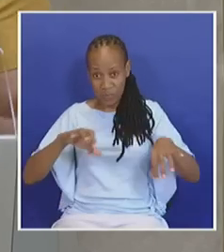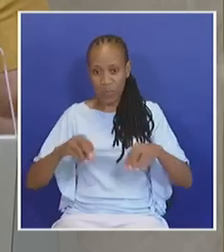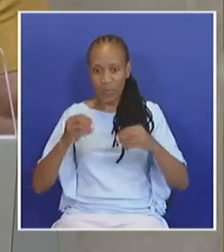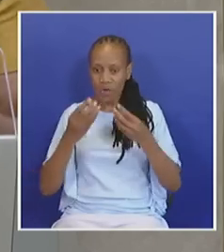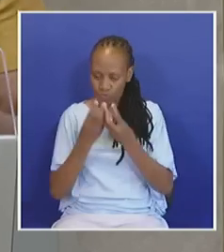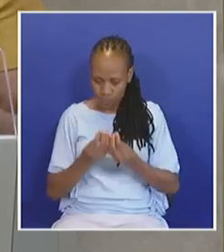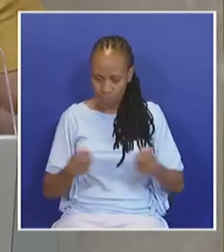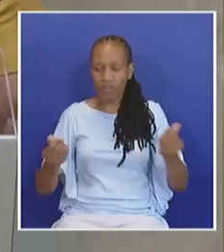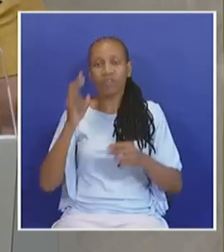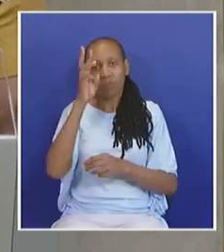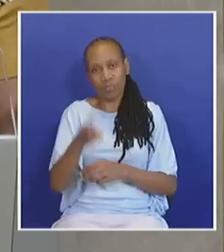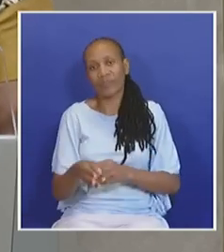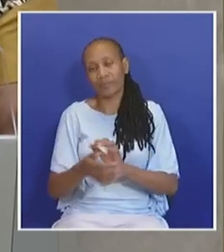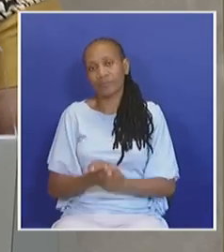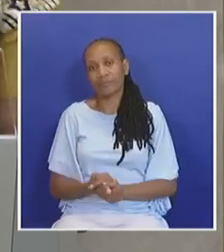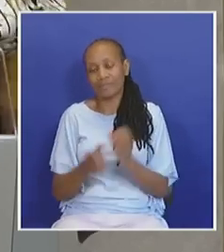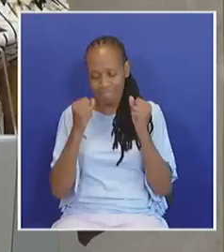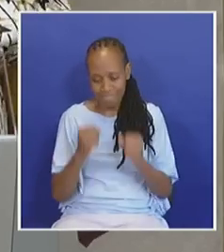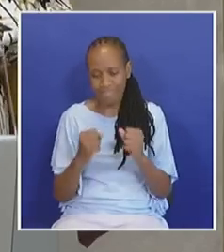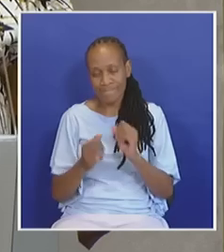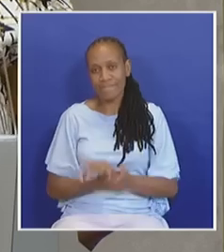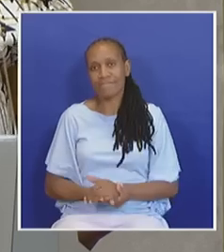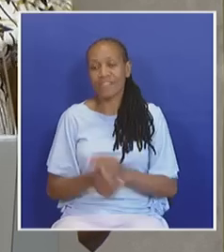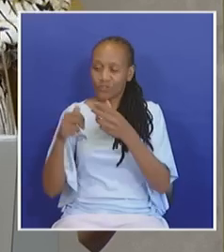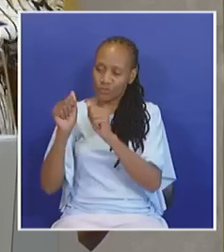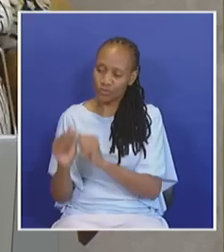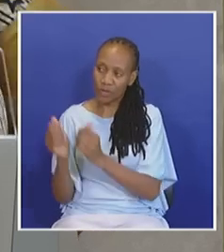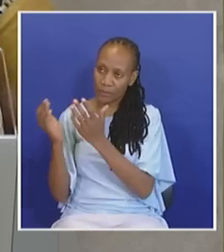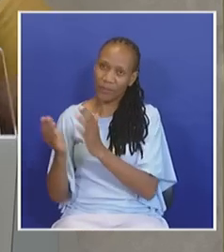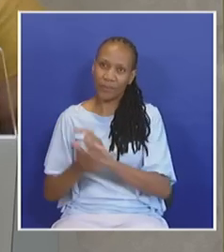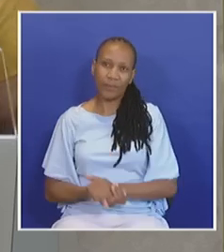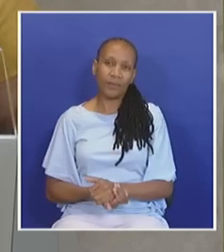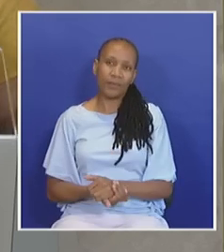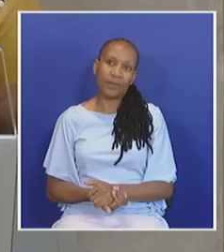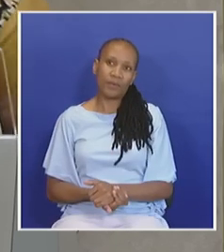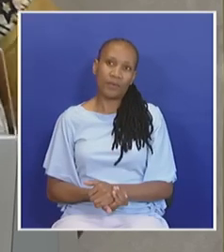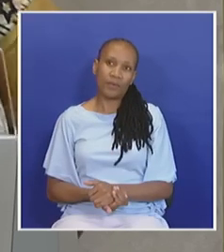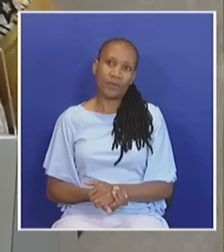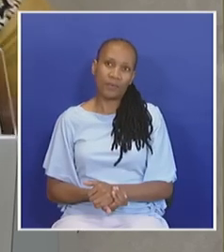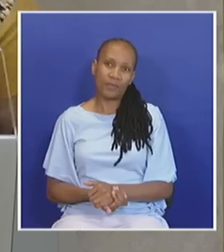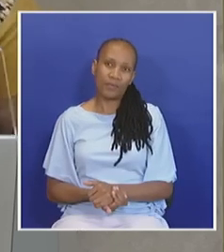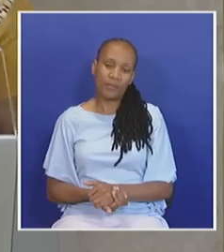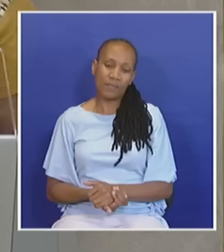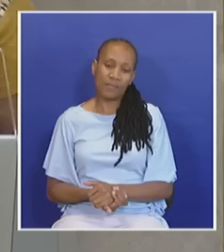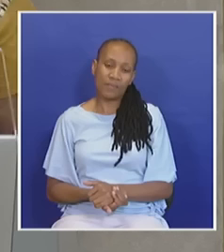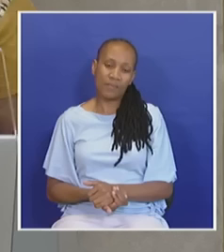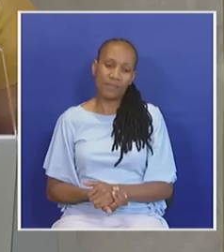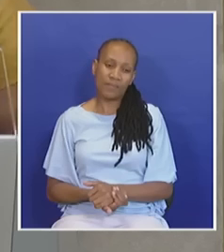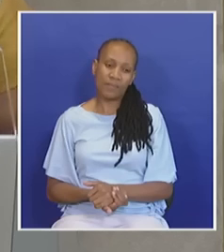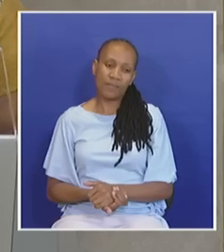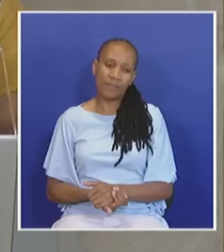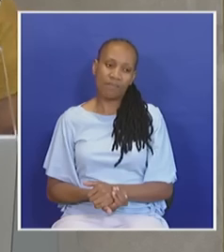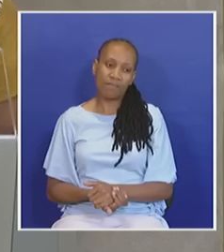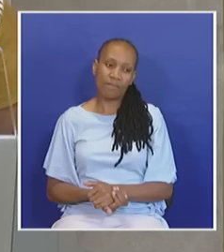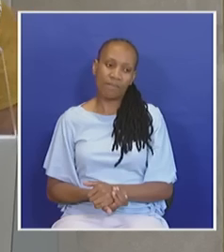to our people. Honorable Chair, racism was used to